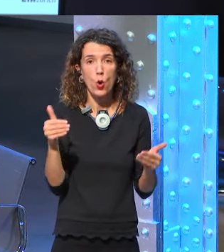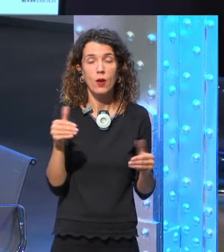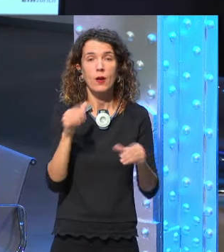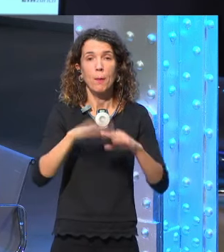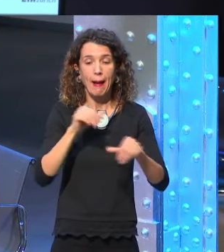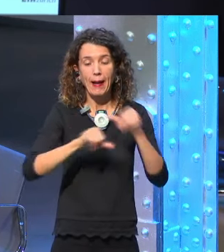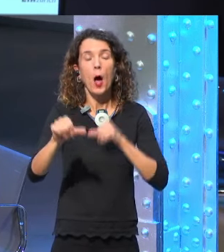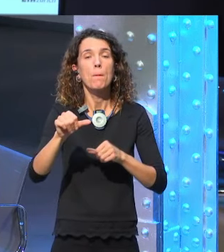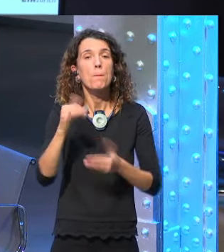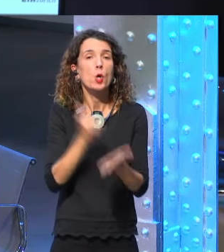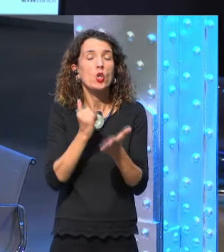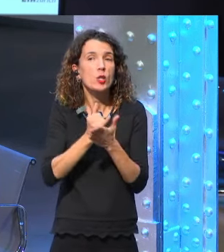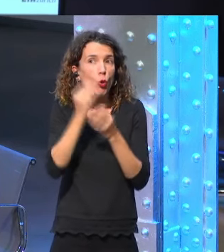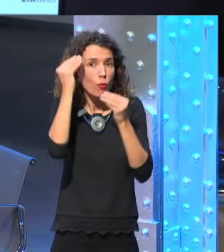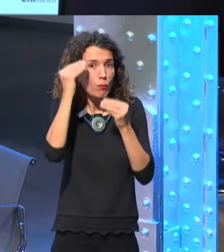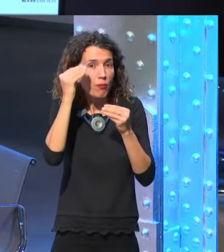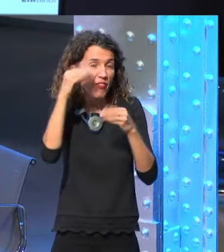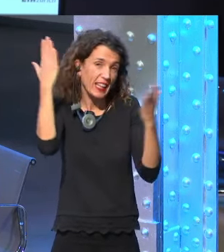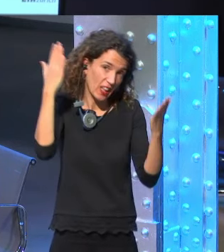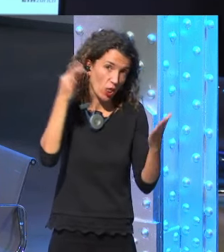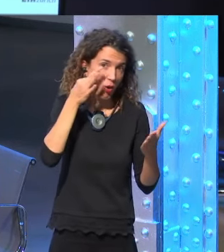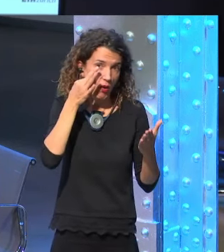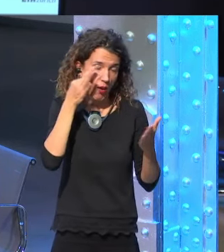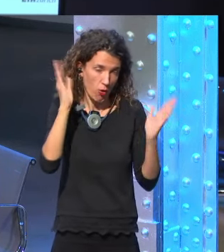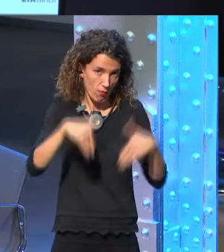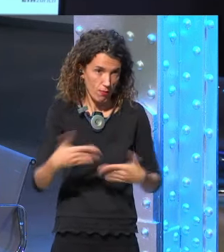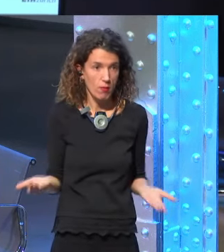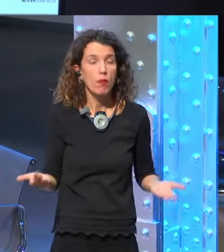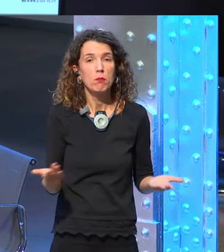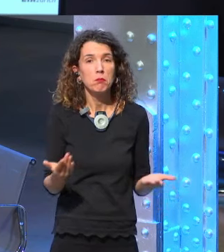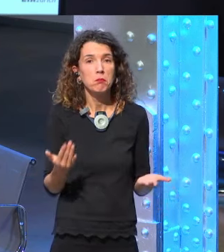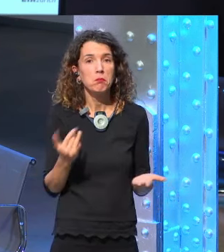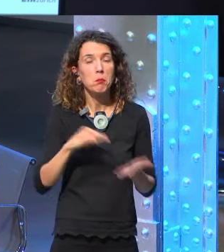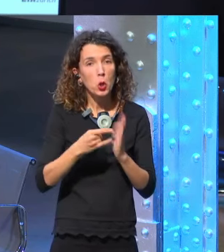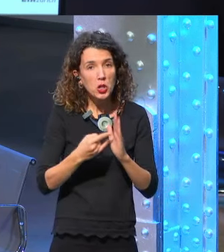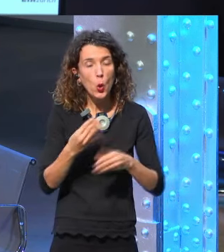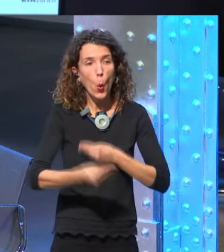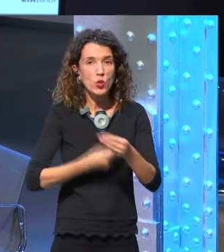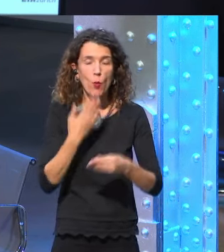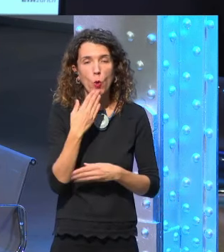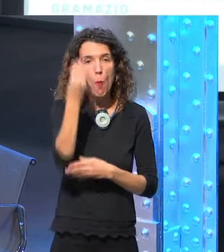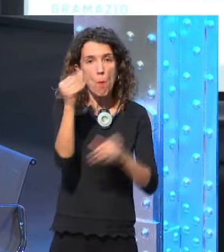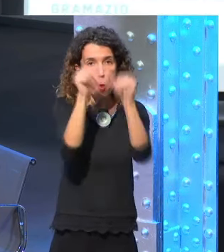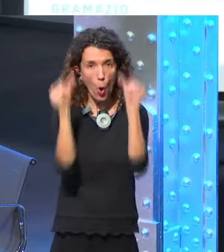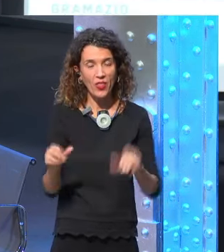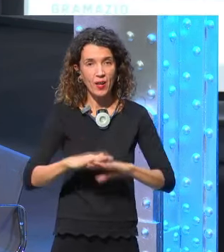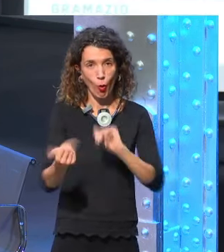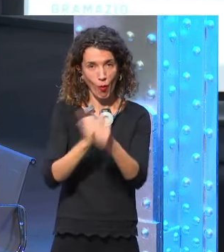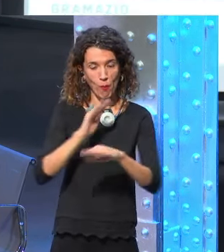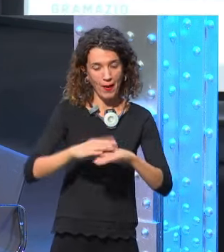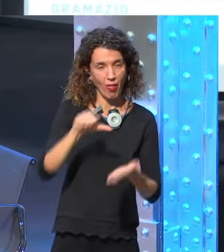project. So we said, can we think of this structure as a model for a city? And we co-developed a project for a